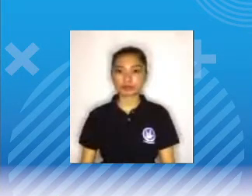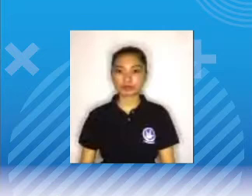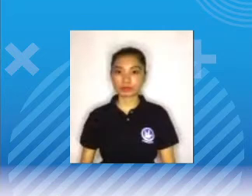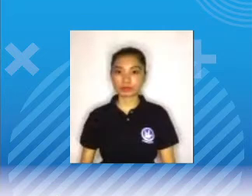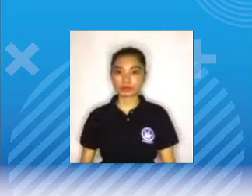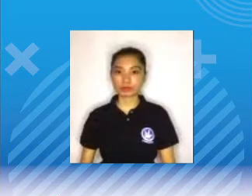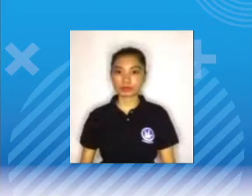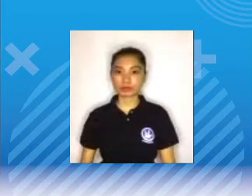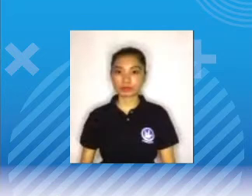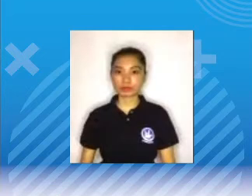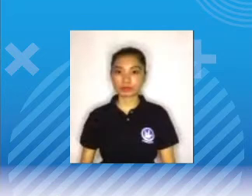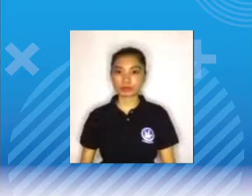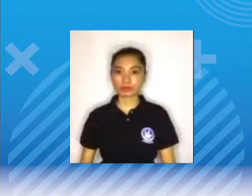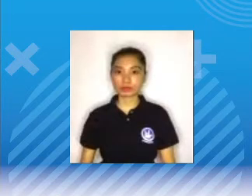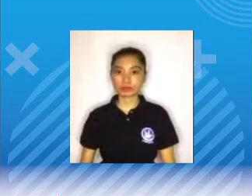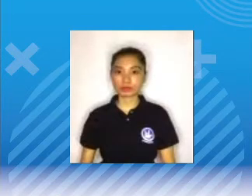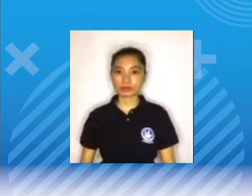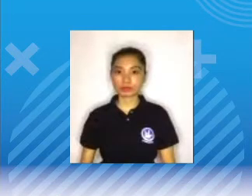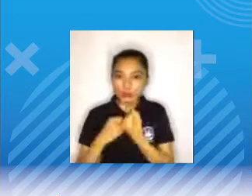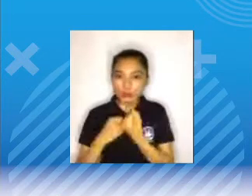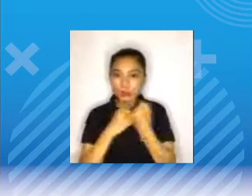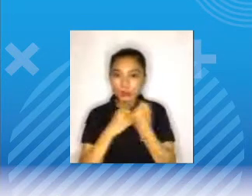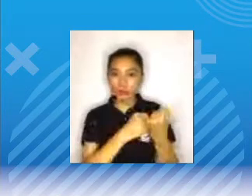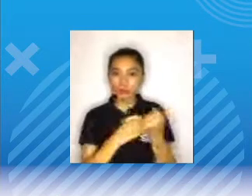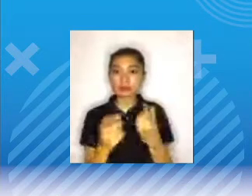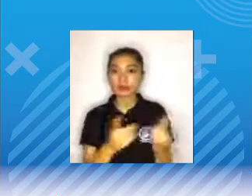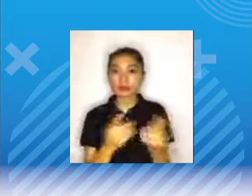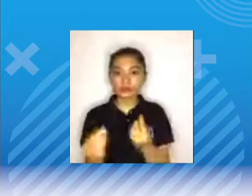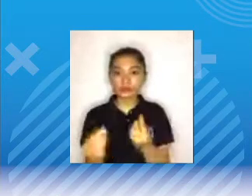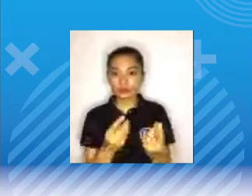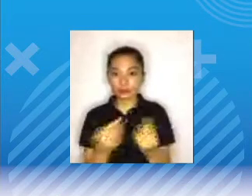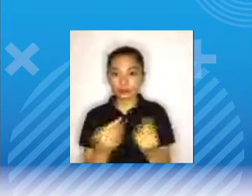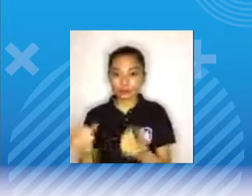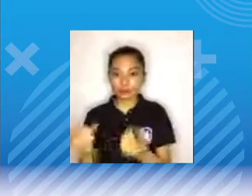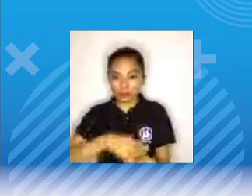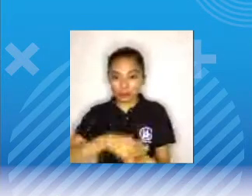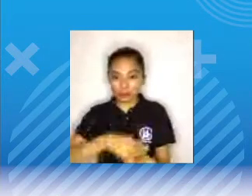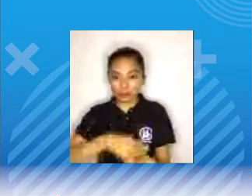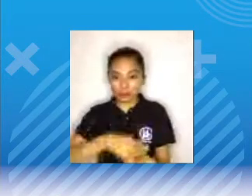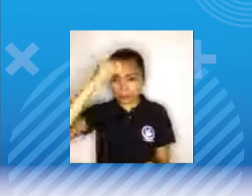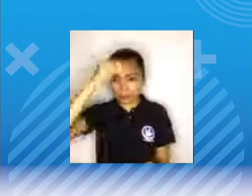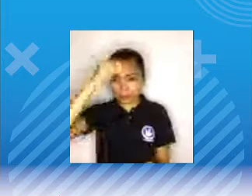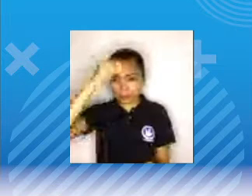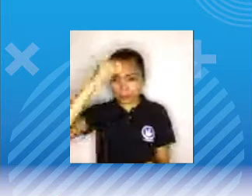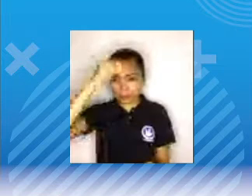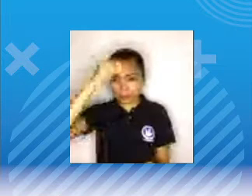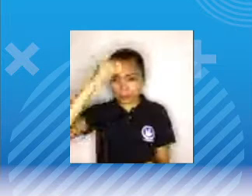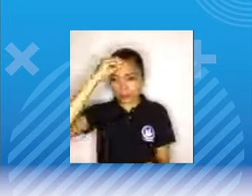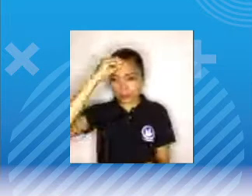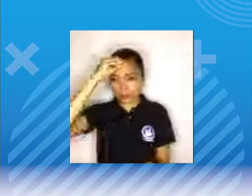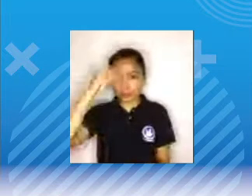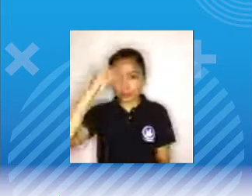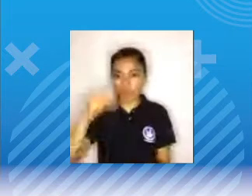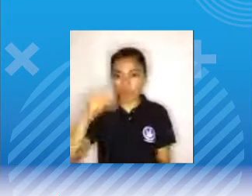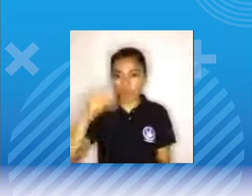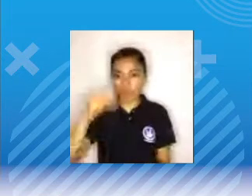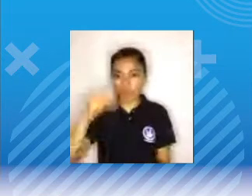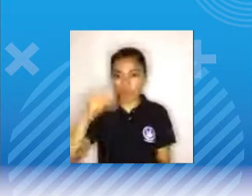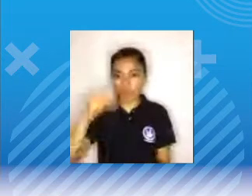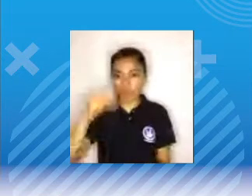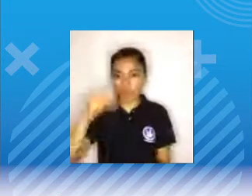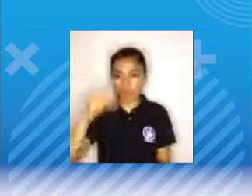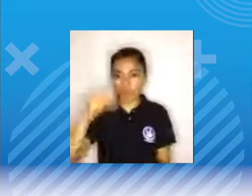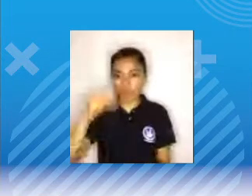the implementation of Learning Continuity Plan. If we recall, yung unang virtual Research O Clock last